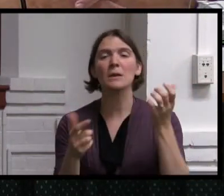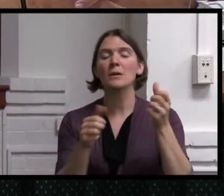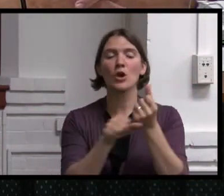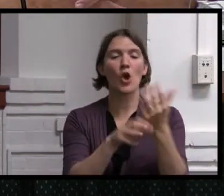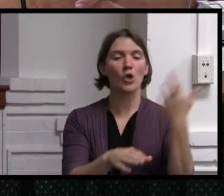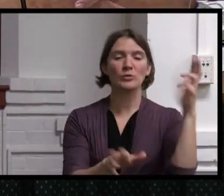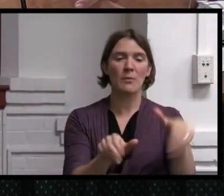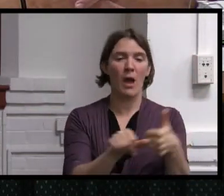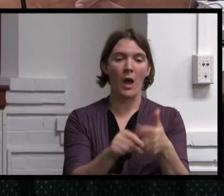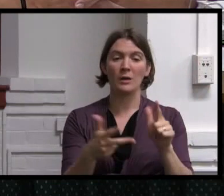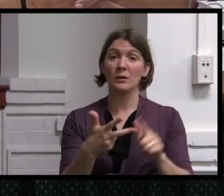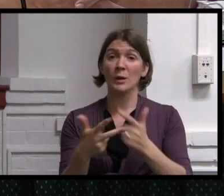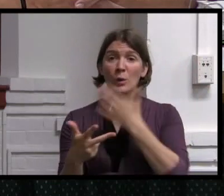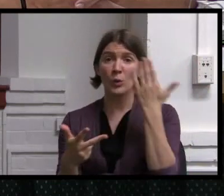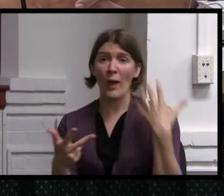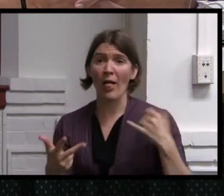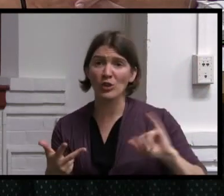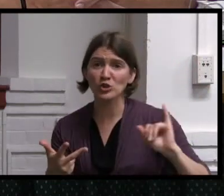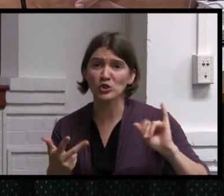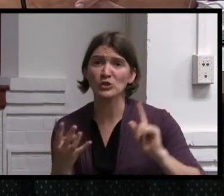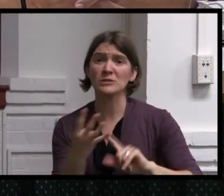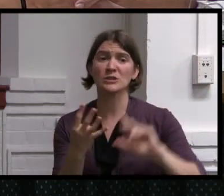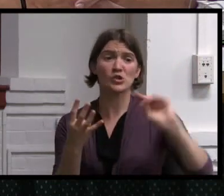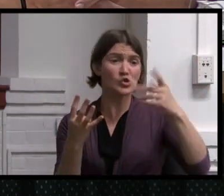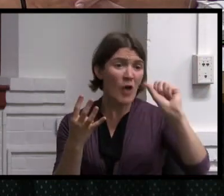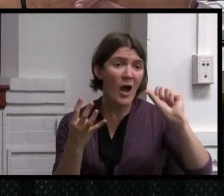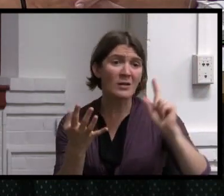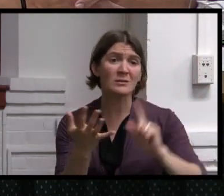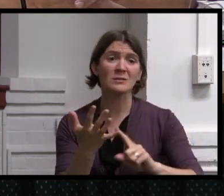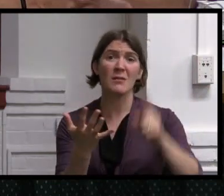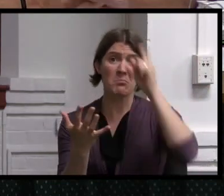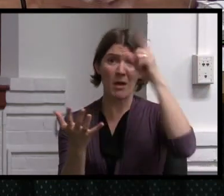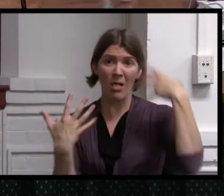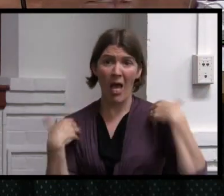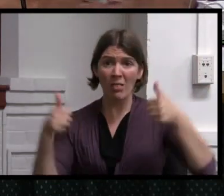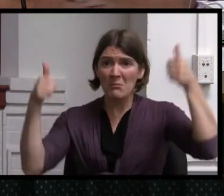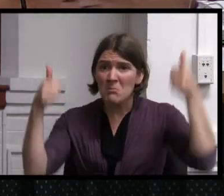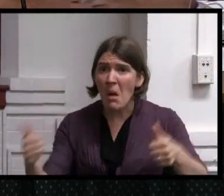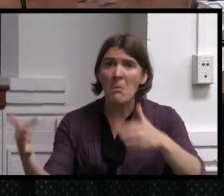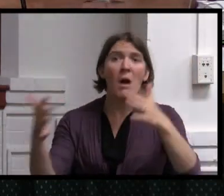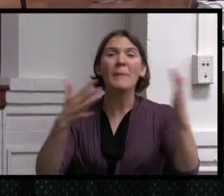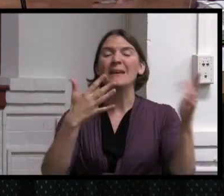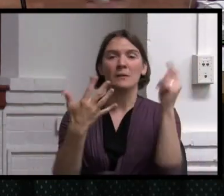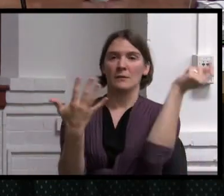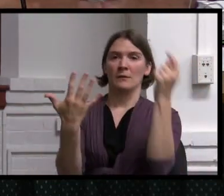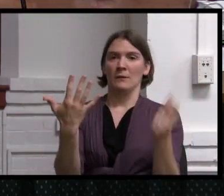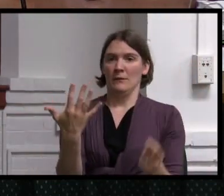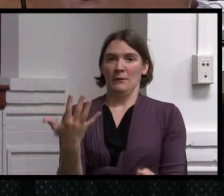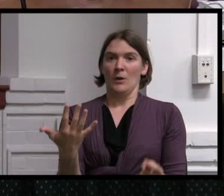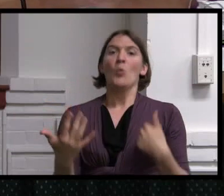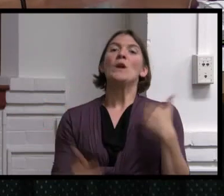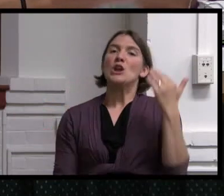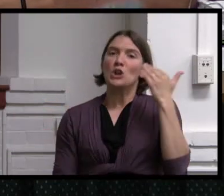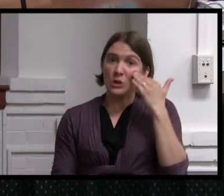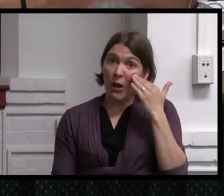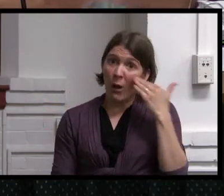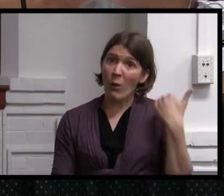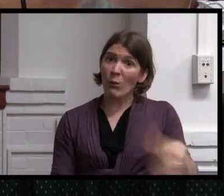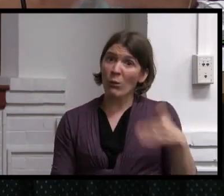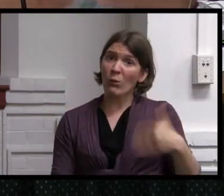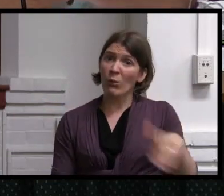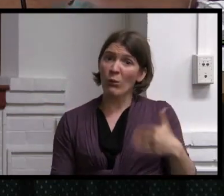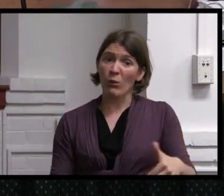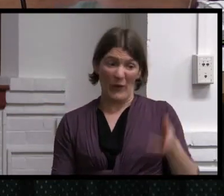our healthcare crisis, drug use, mental health crisis. So we all get the fact that there's quite a bit